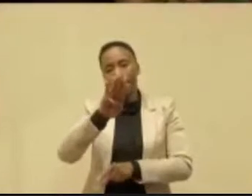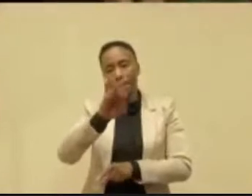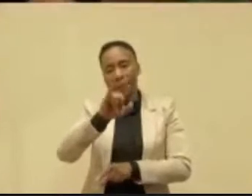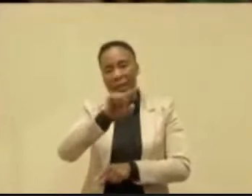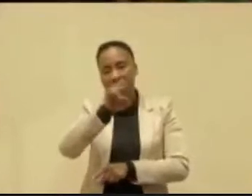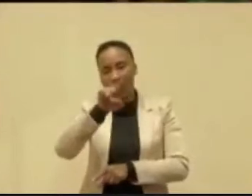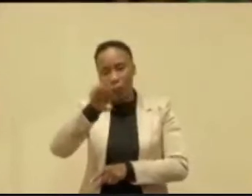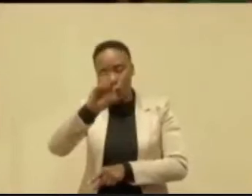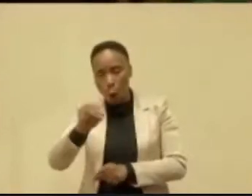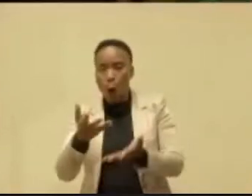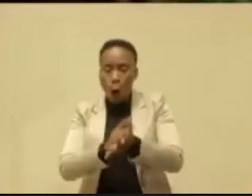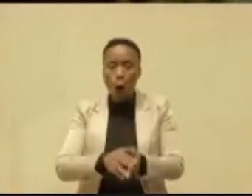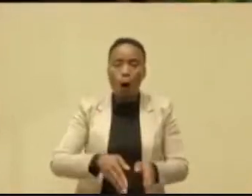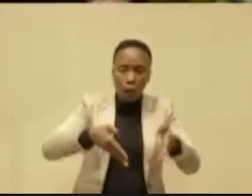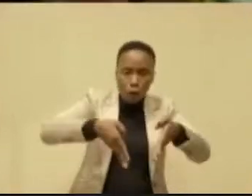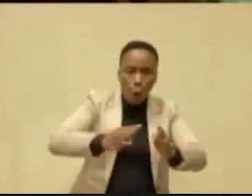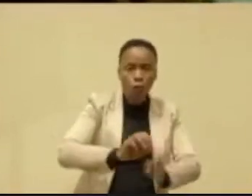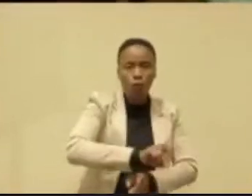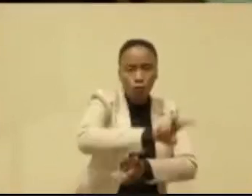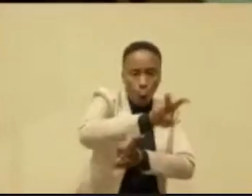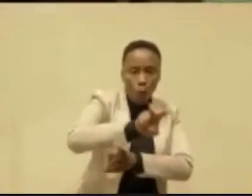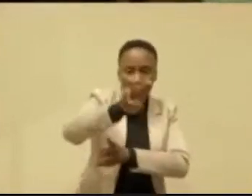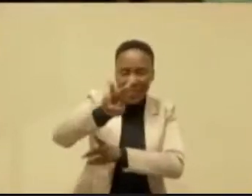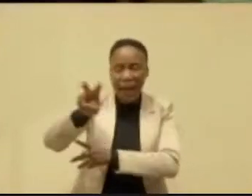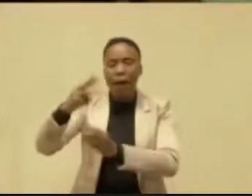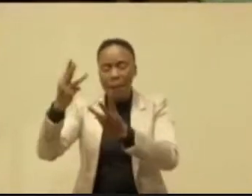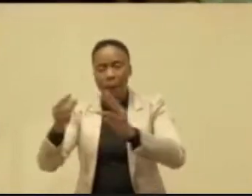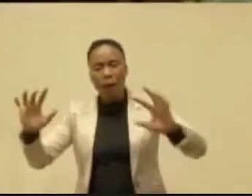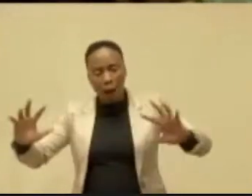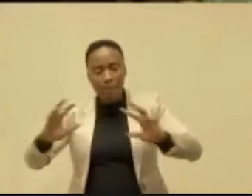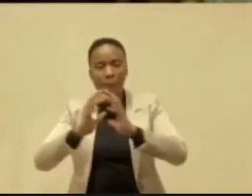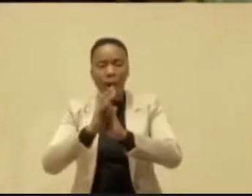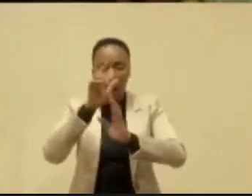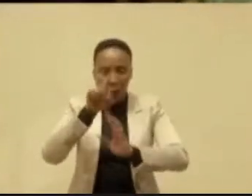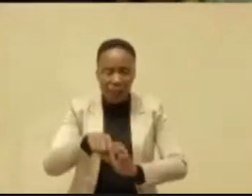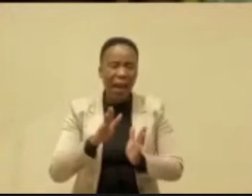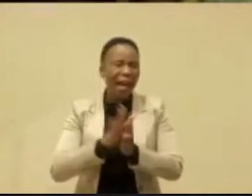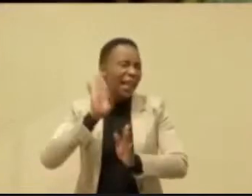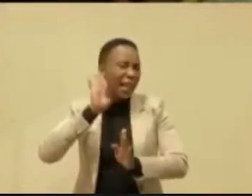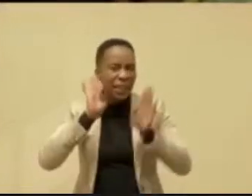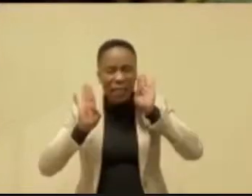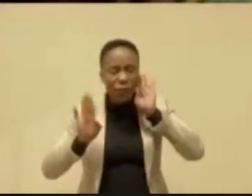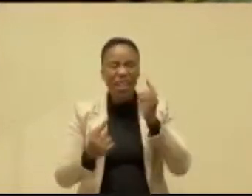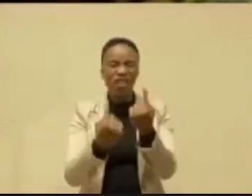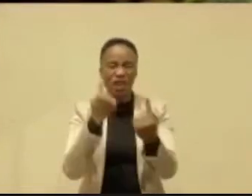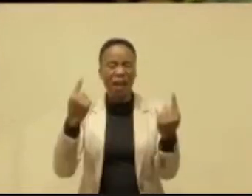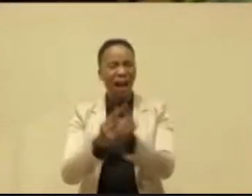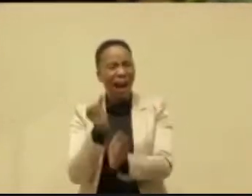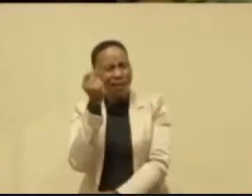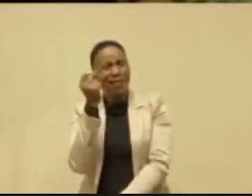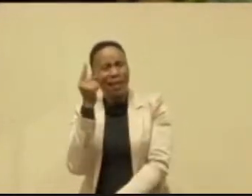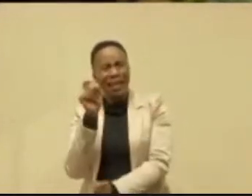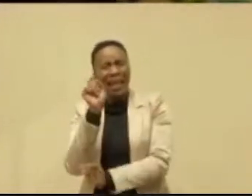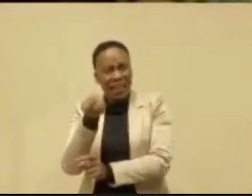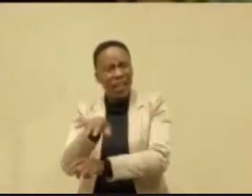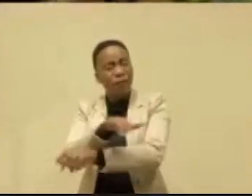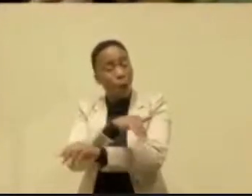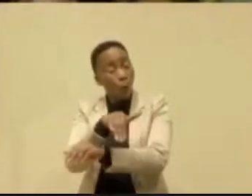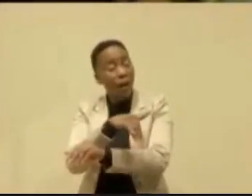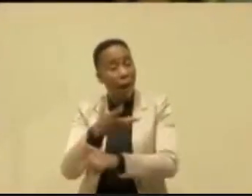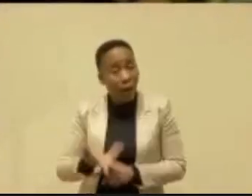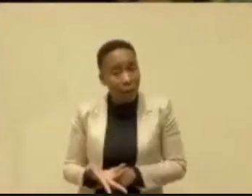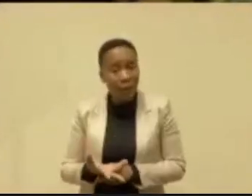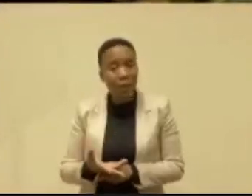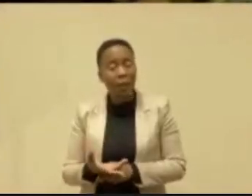to come together and we need to listen to each other for those foreigners others they have